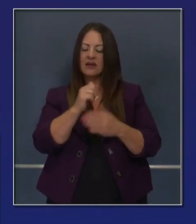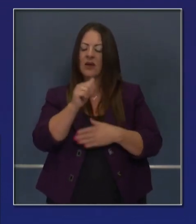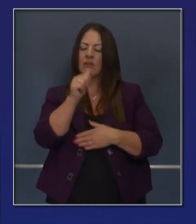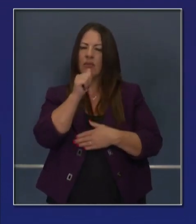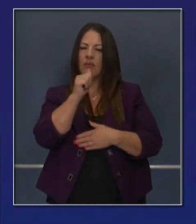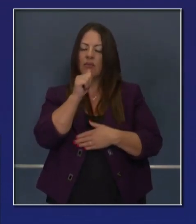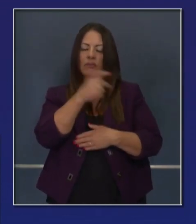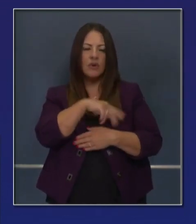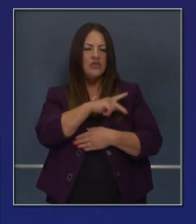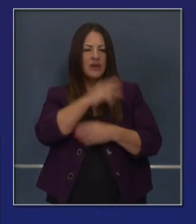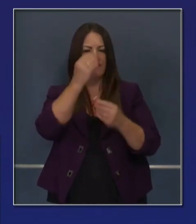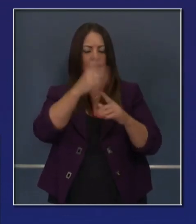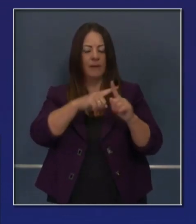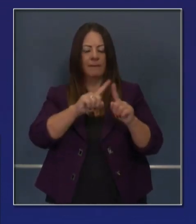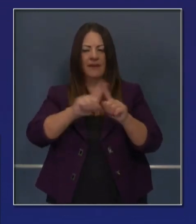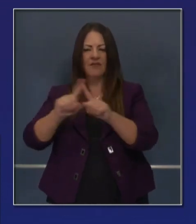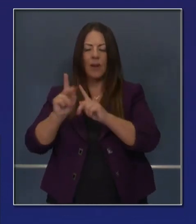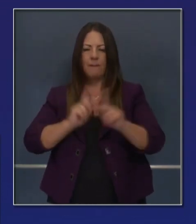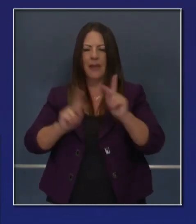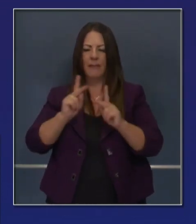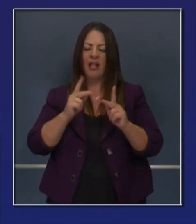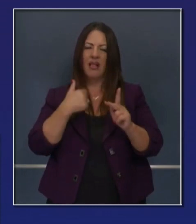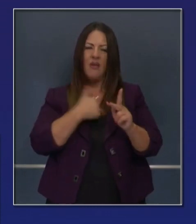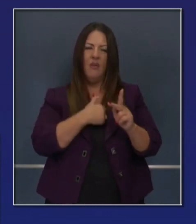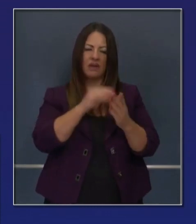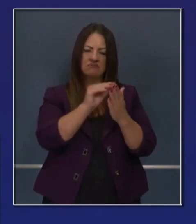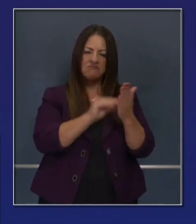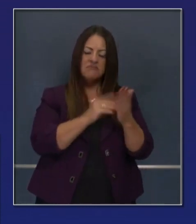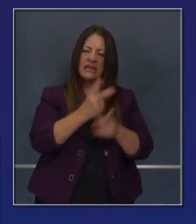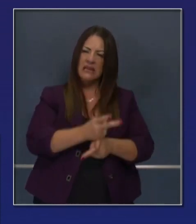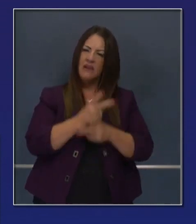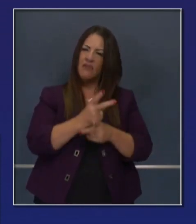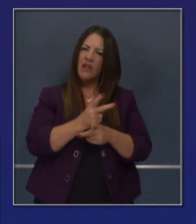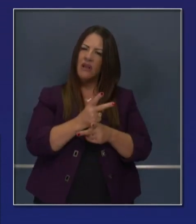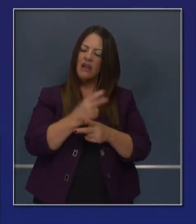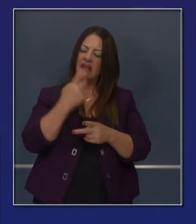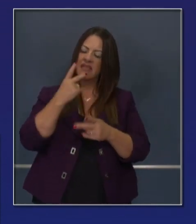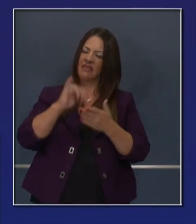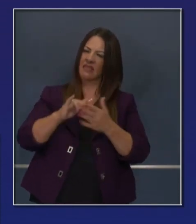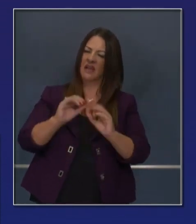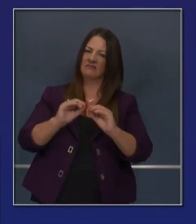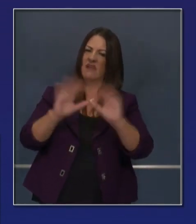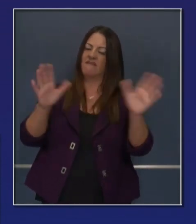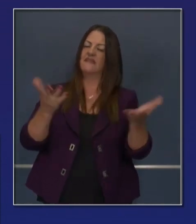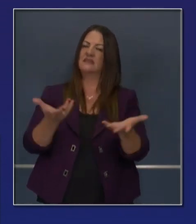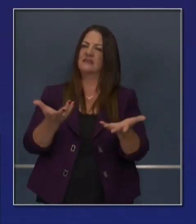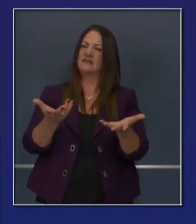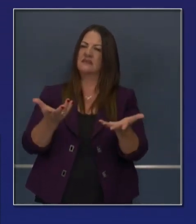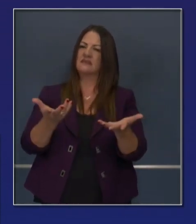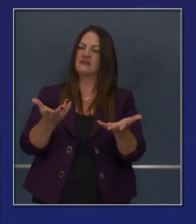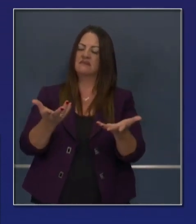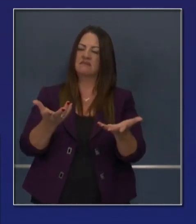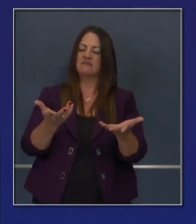is part and parcel of this review work group. And again, I think it's self-evident by